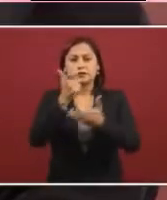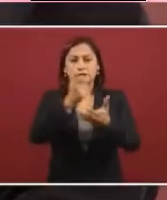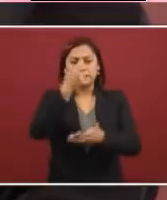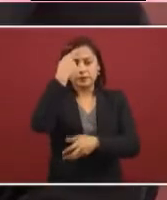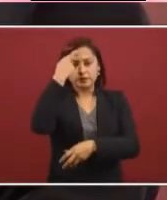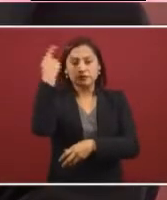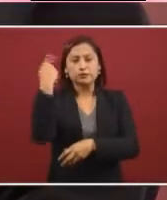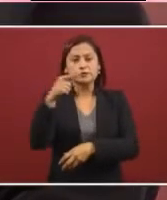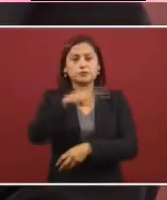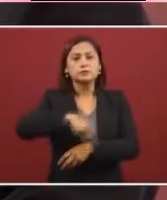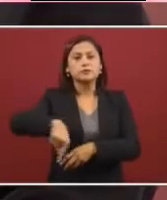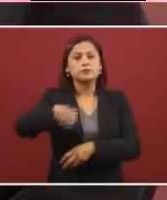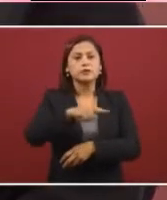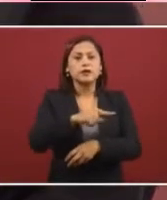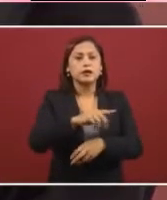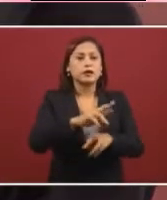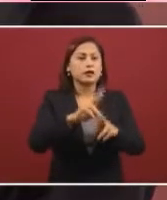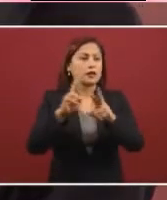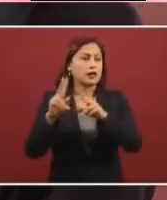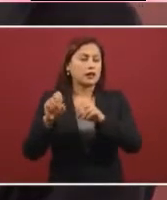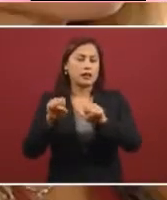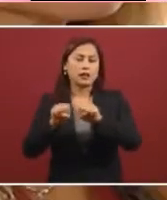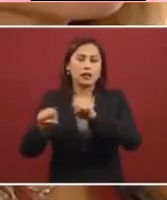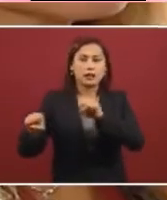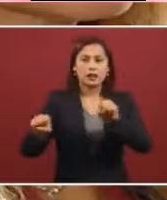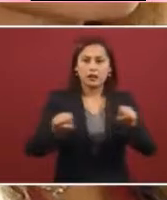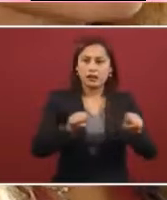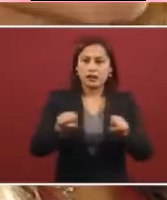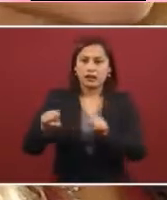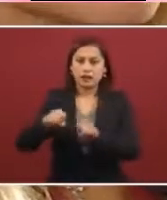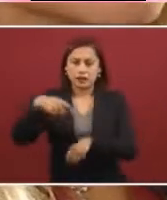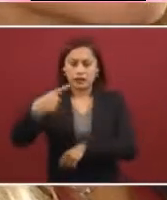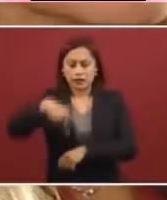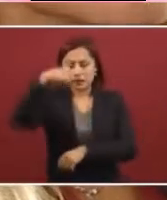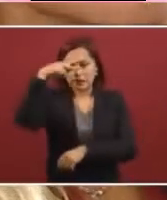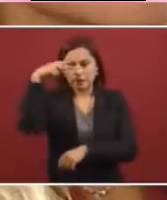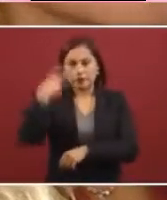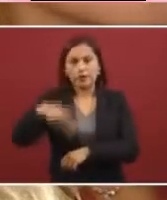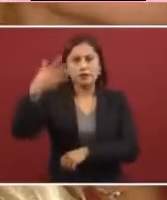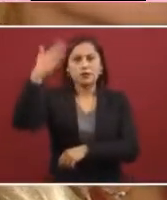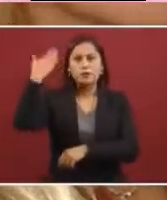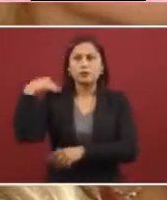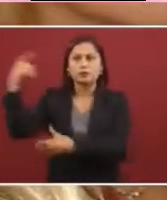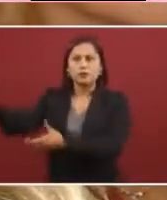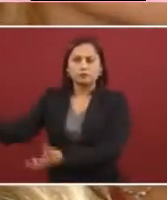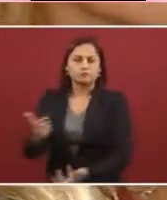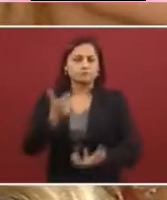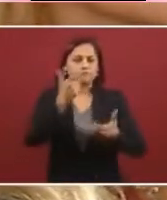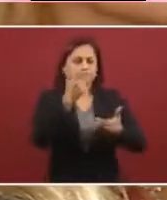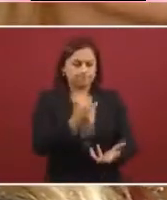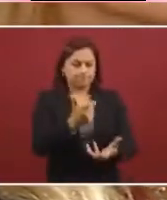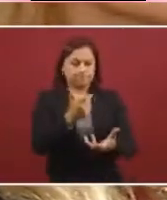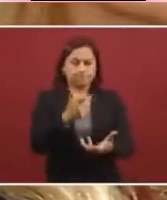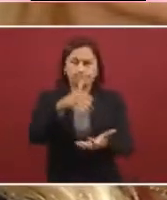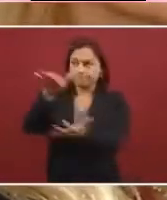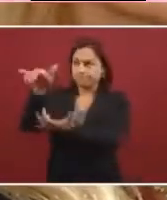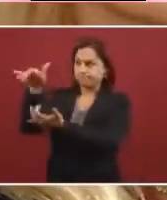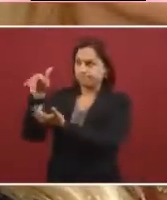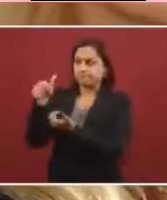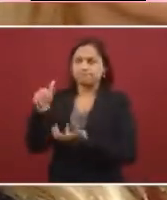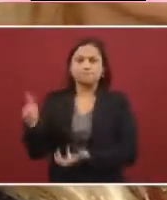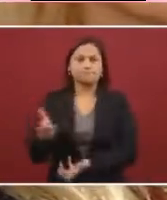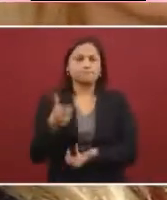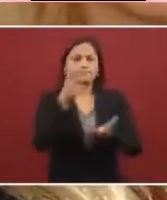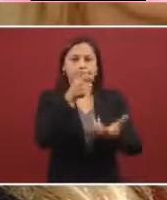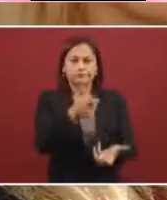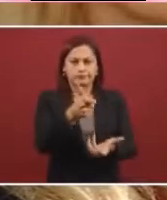zonas afectadas. That were sent for that. ¿Cuál fue el reporte que what was the report regarding that?